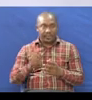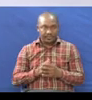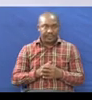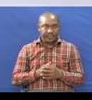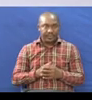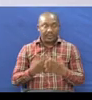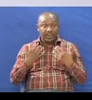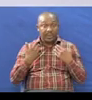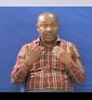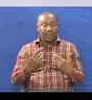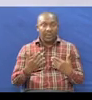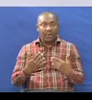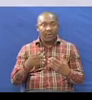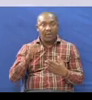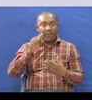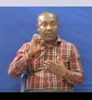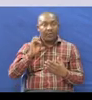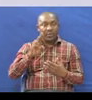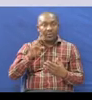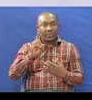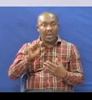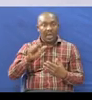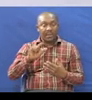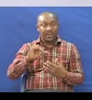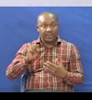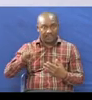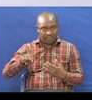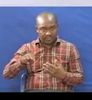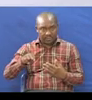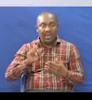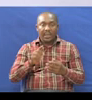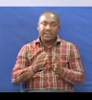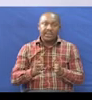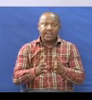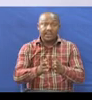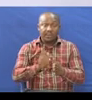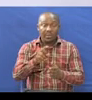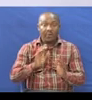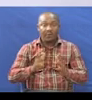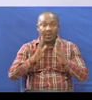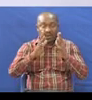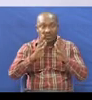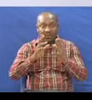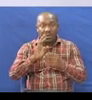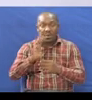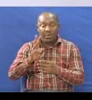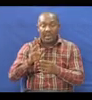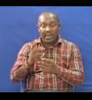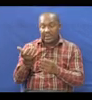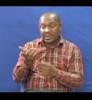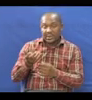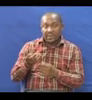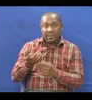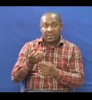Feudalism is a system of life whereby resources of the society was